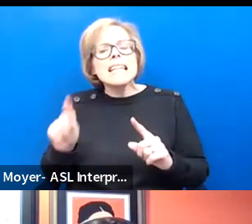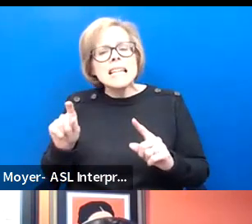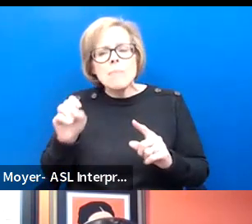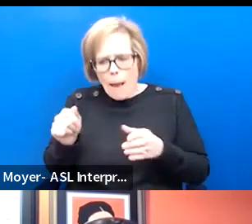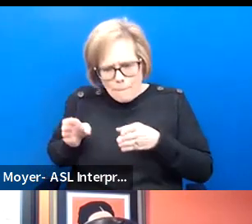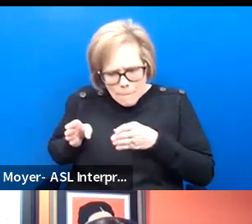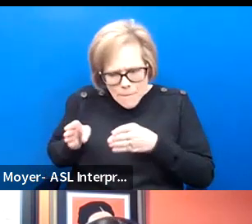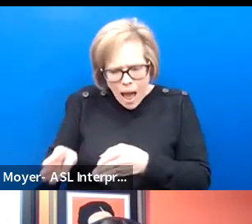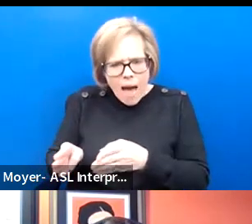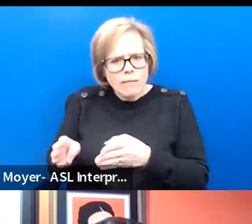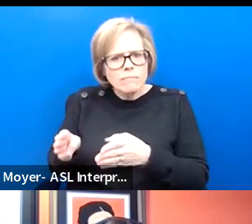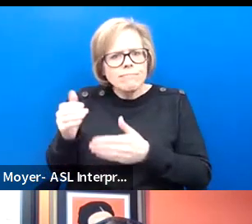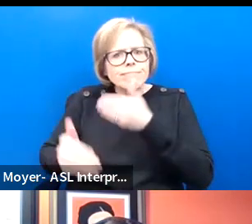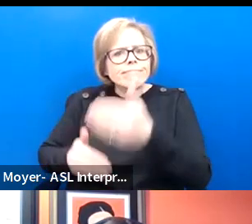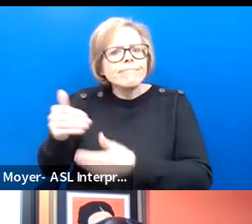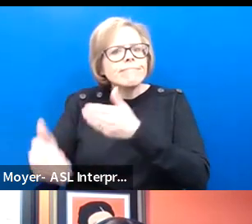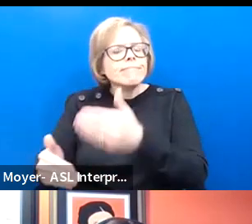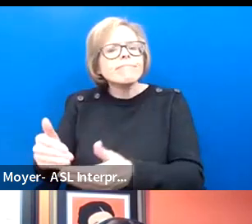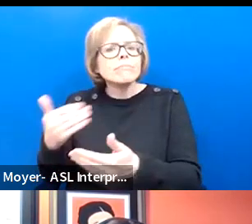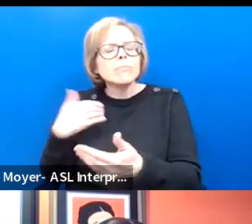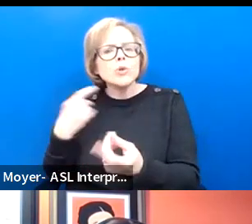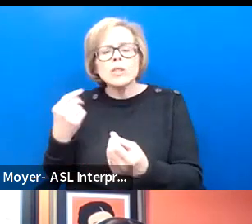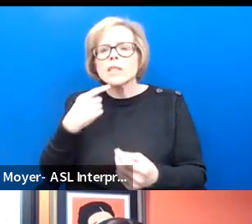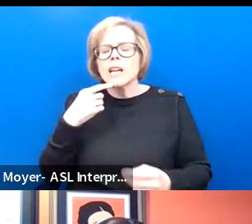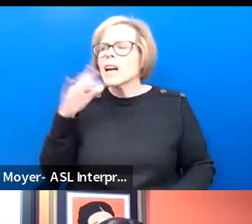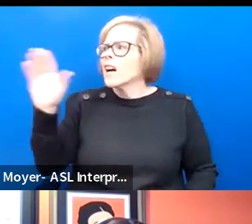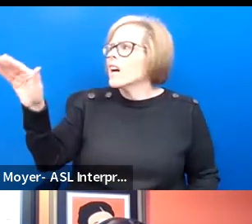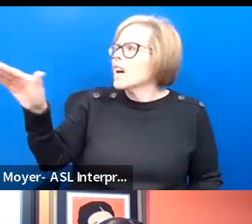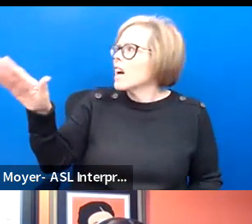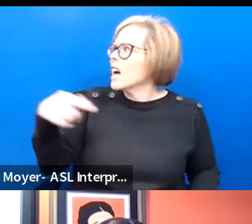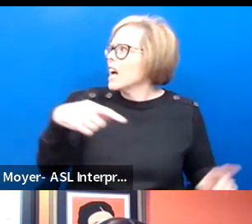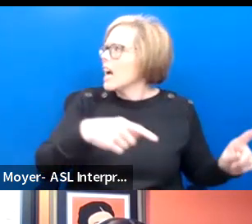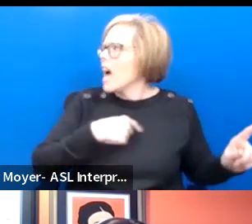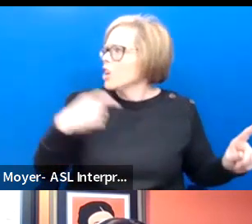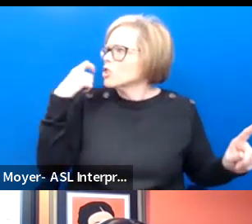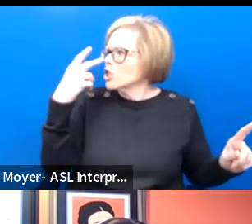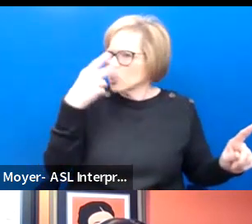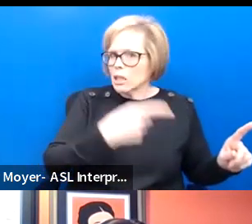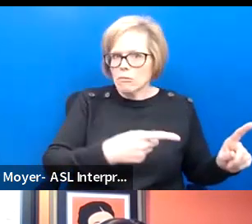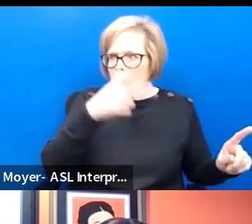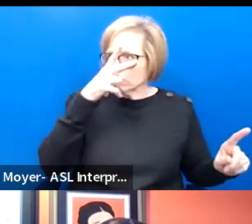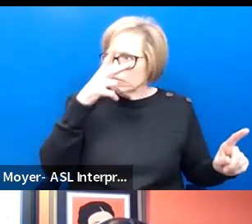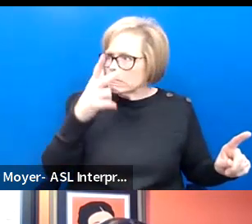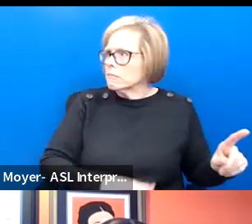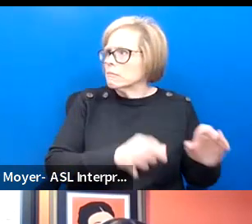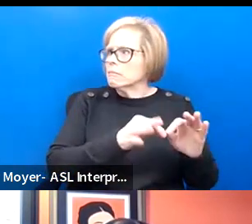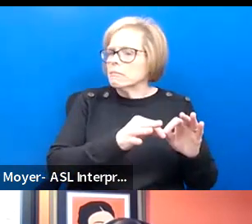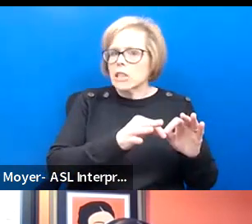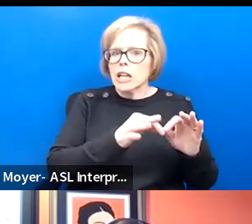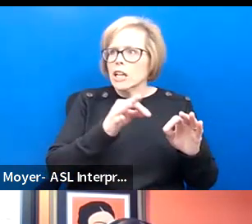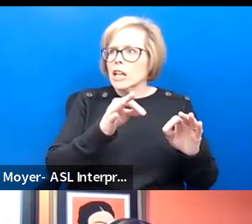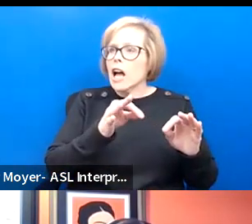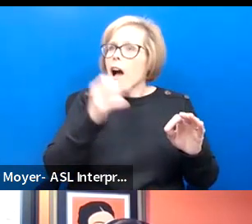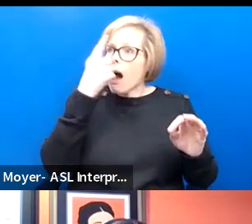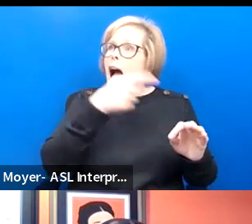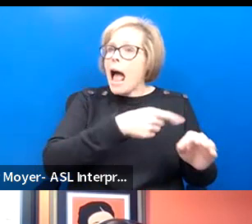pathway for people to say, hey, I just observed this bad interaction done from a place of good